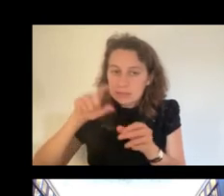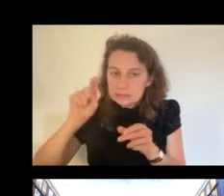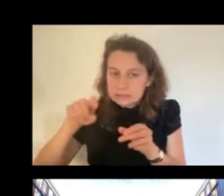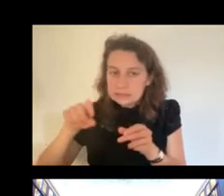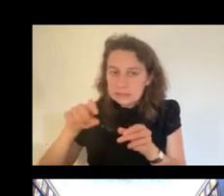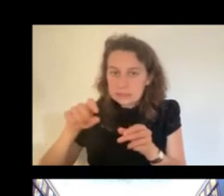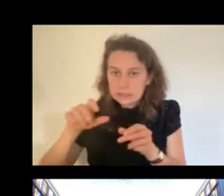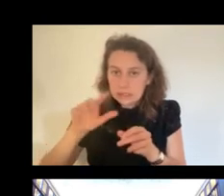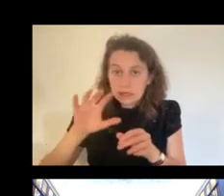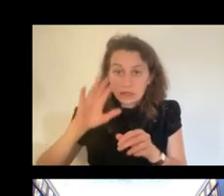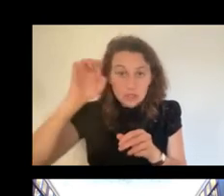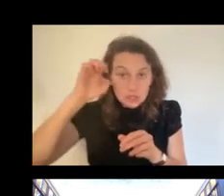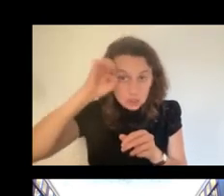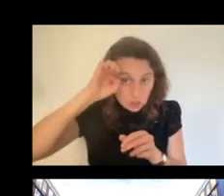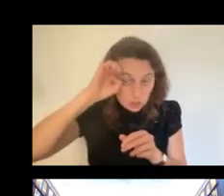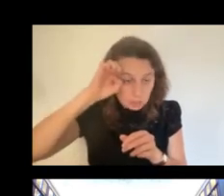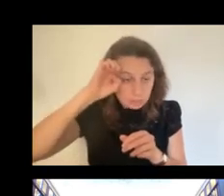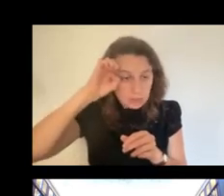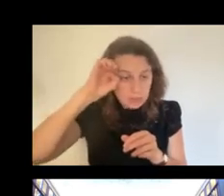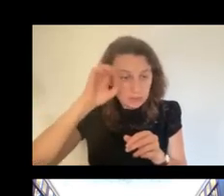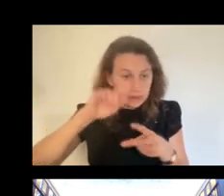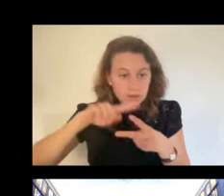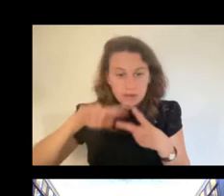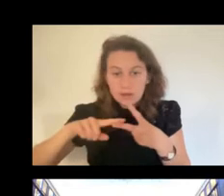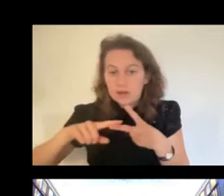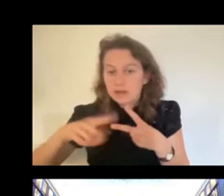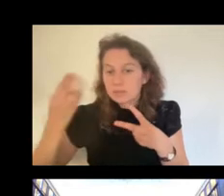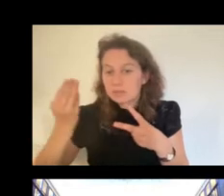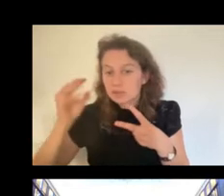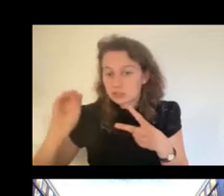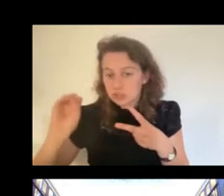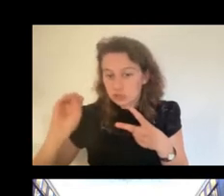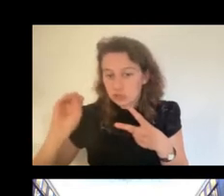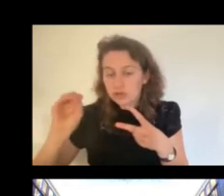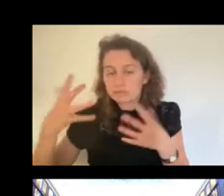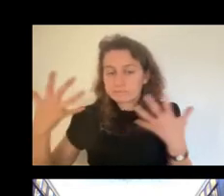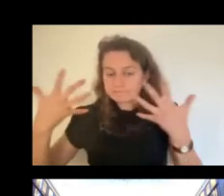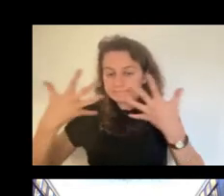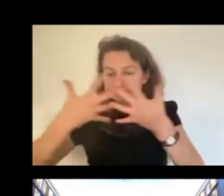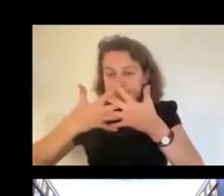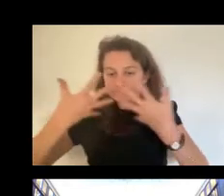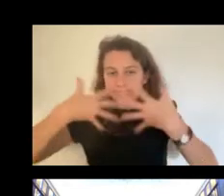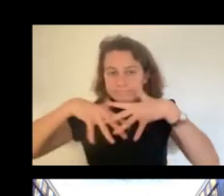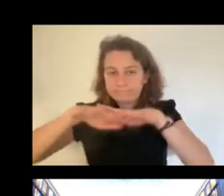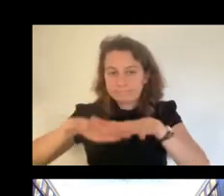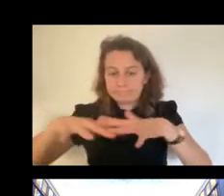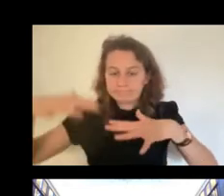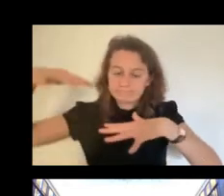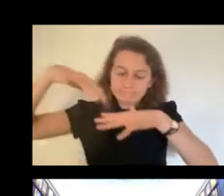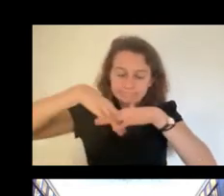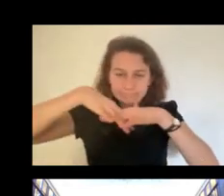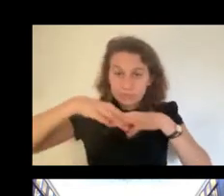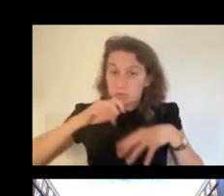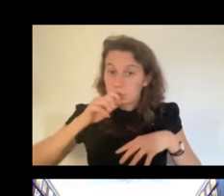graft European wine grapes onto Missouri rootstock. And we actually had not really looked at